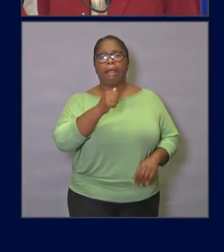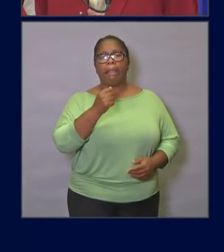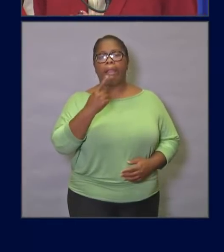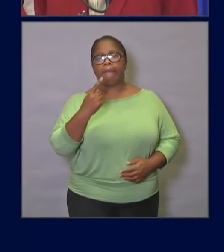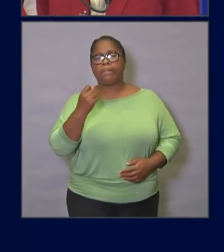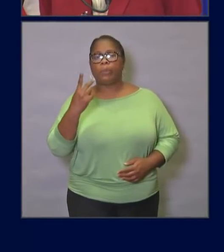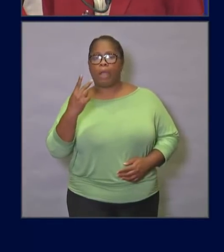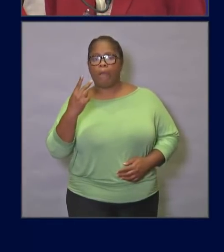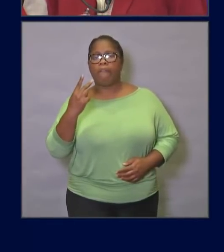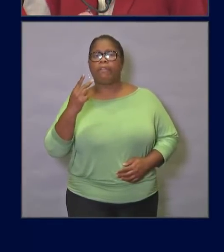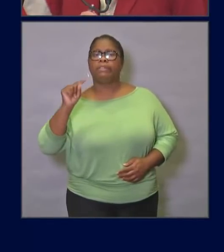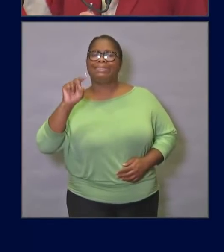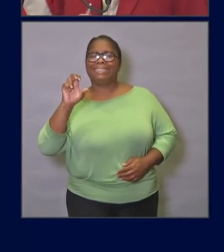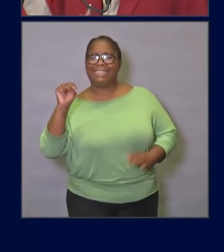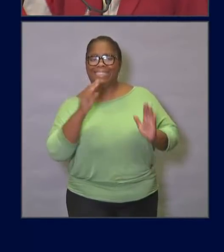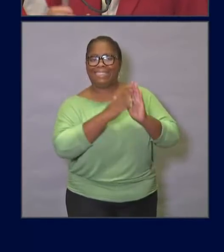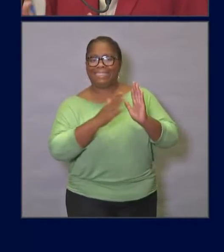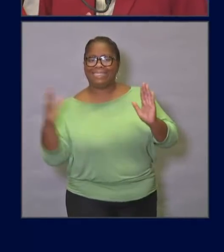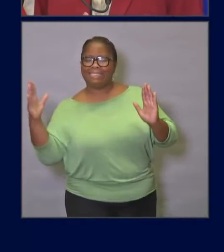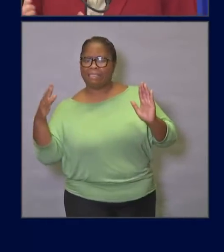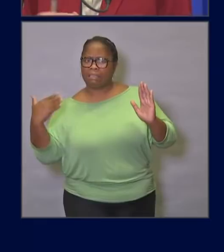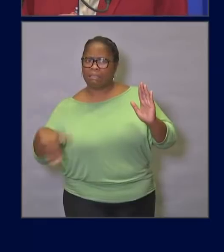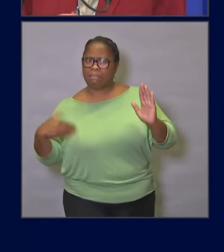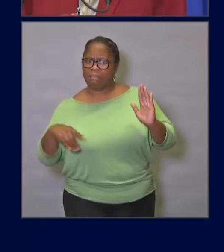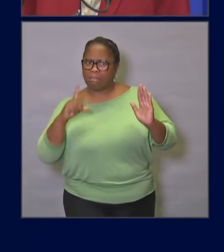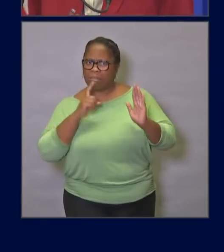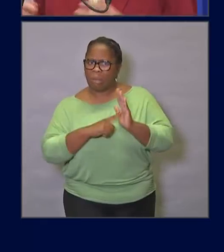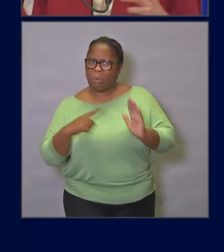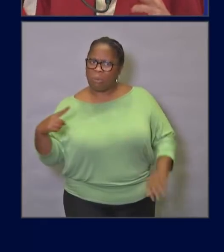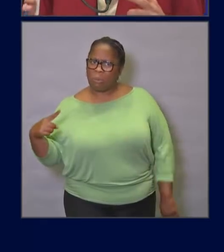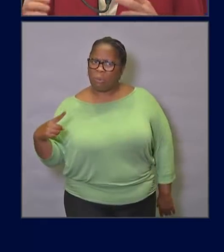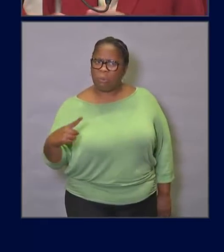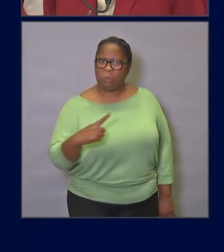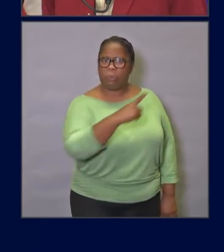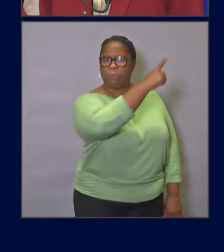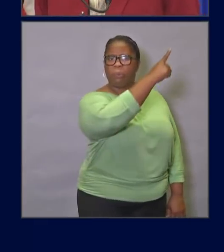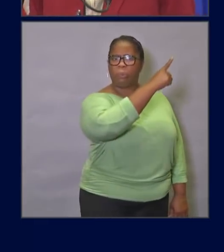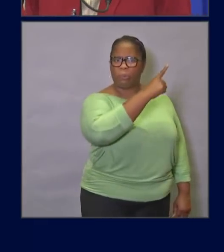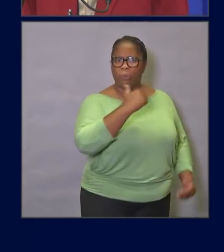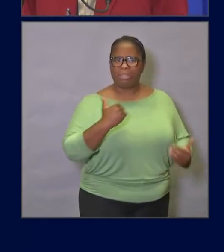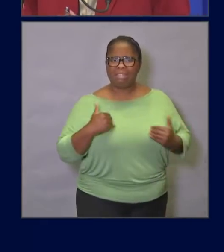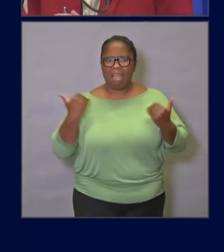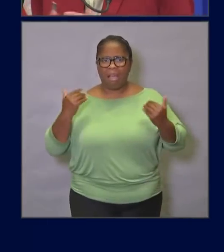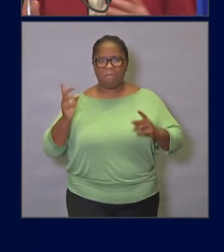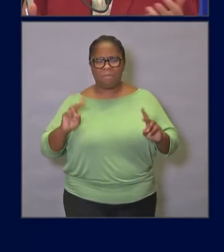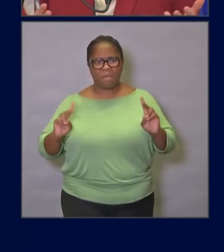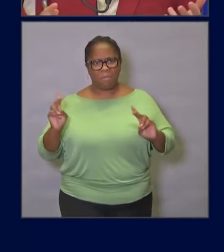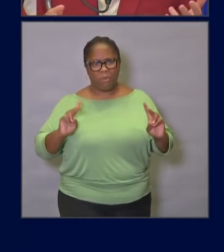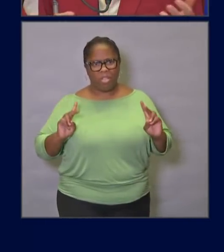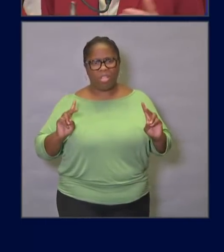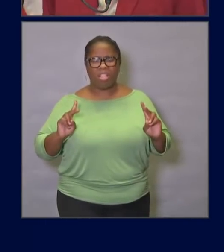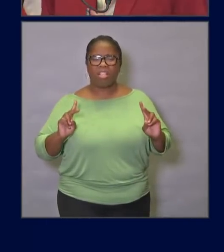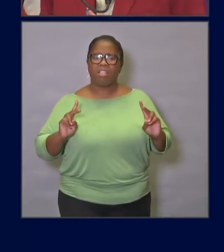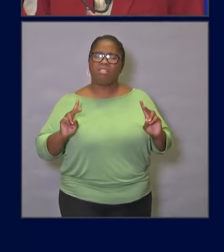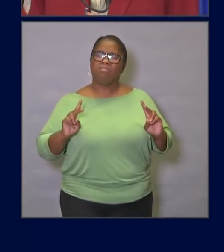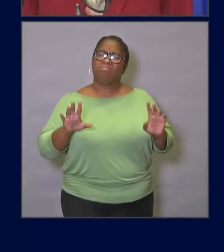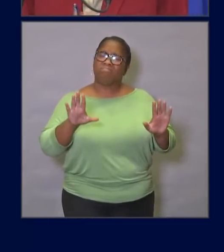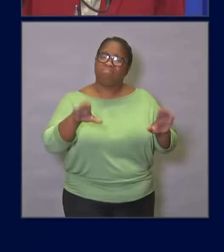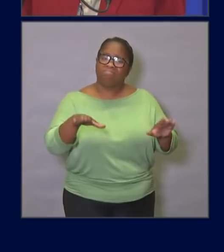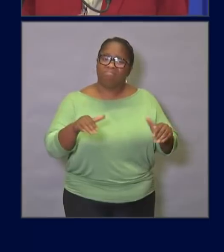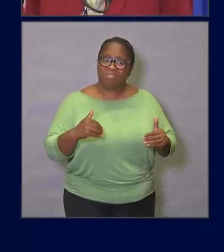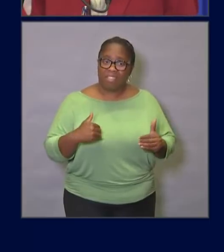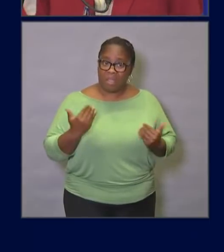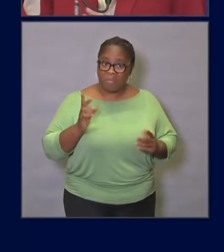driving most of the increase that we're seeing in hospitalization. So it's among young people. And so as a reminder to our